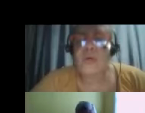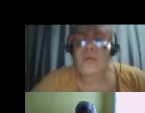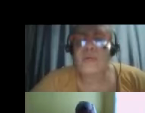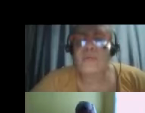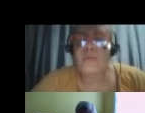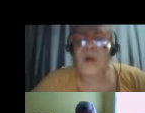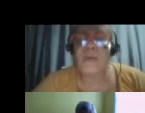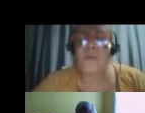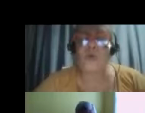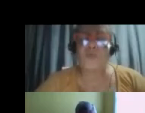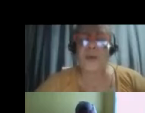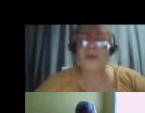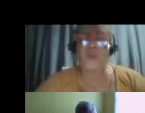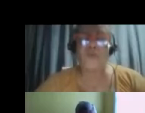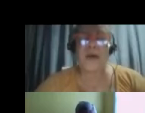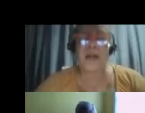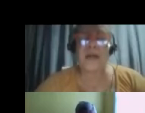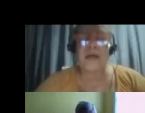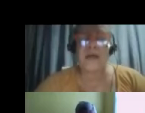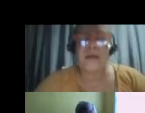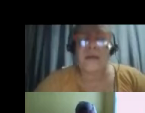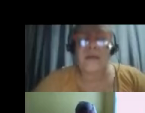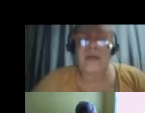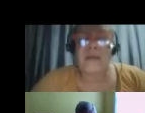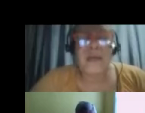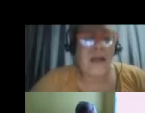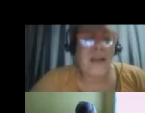the scenario development here shortly.